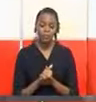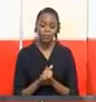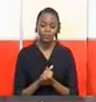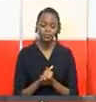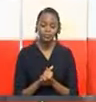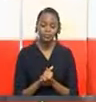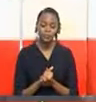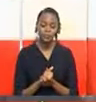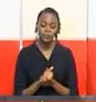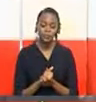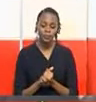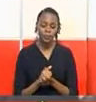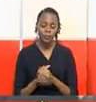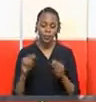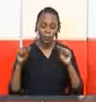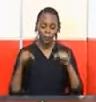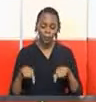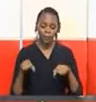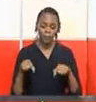Now,